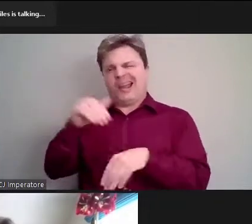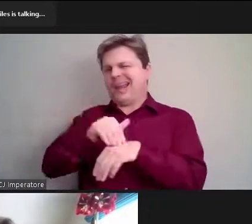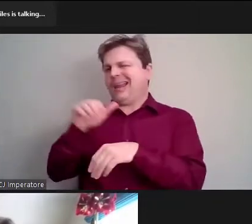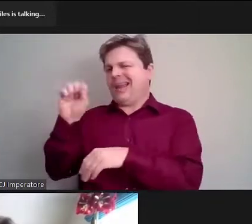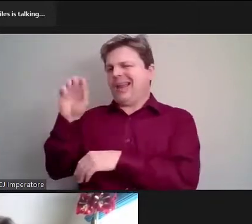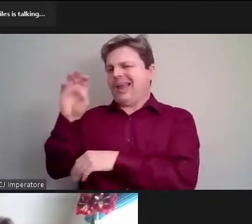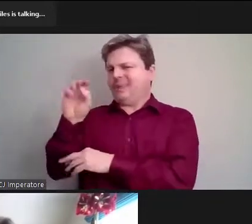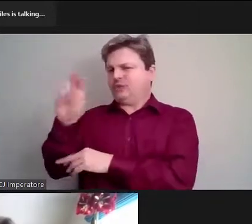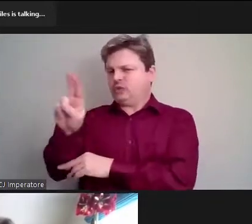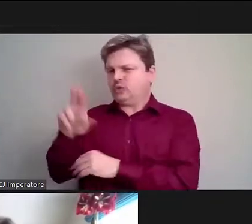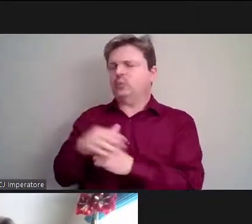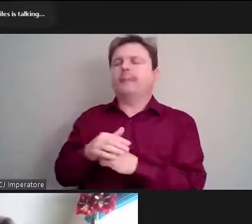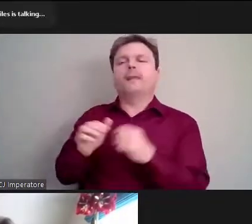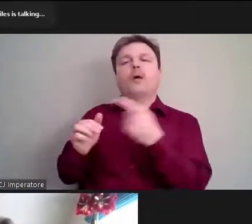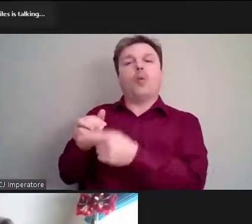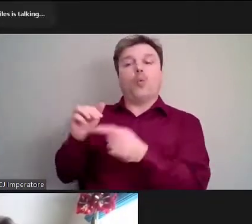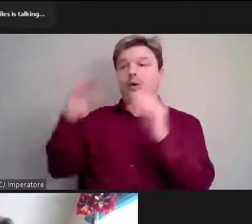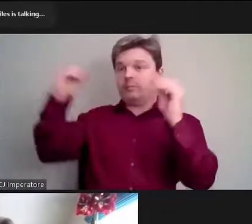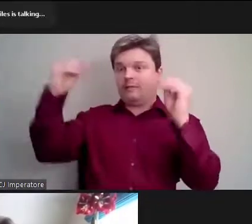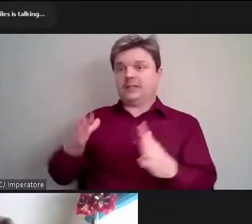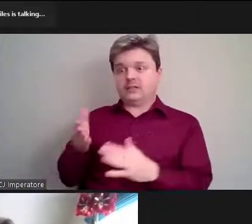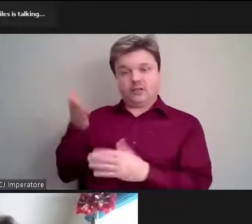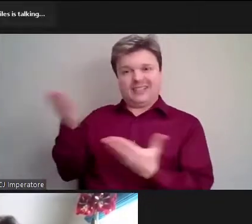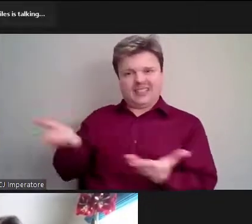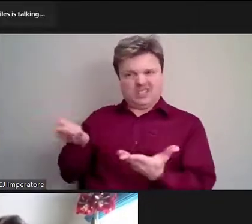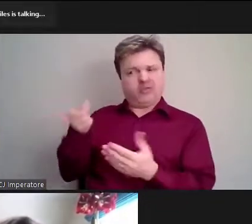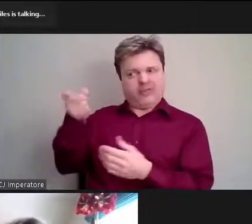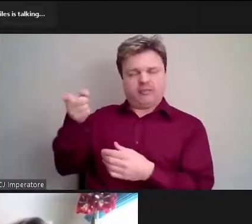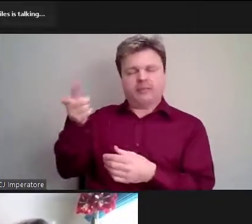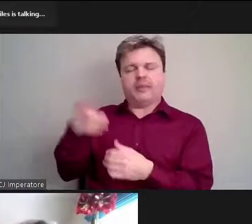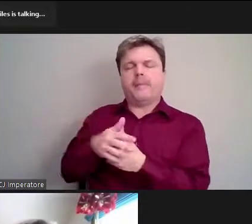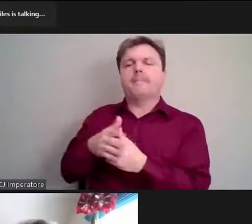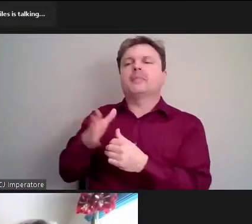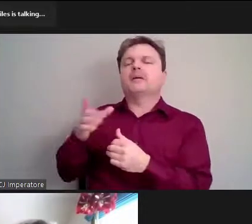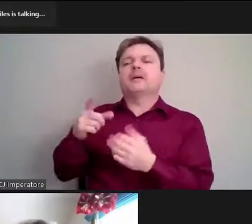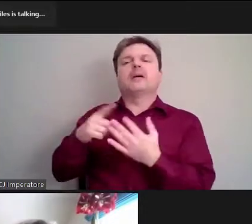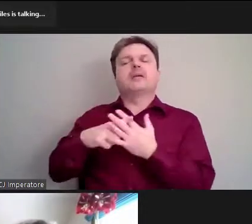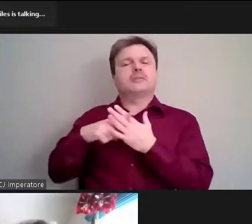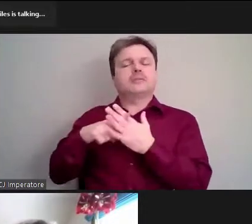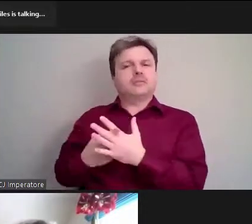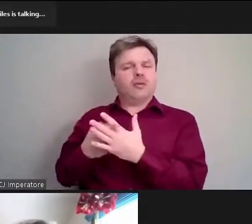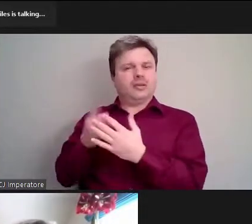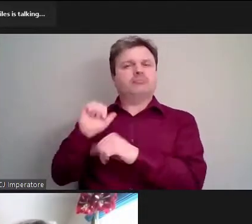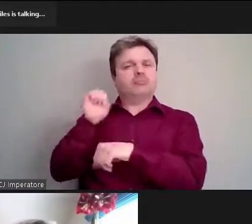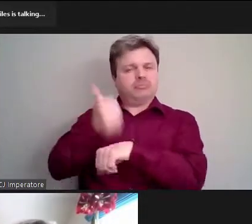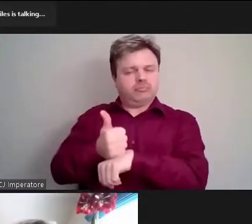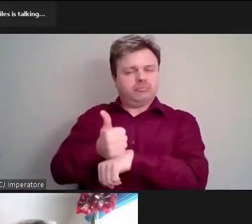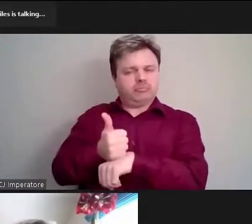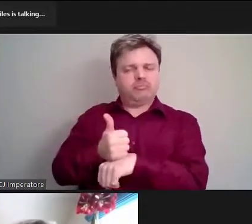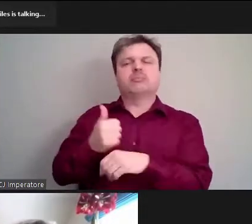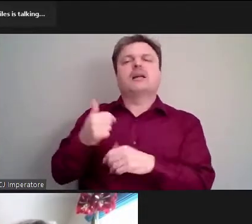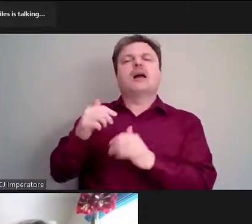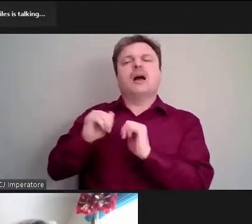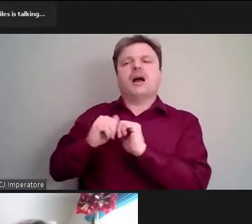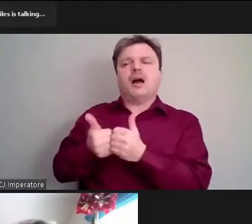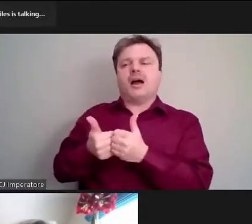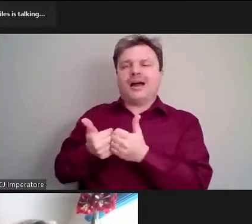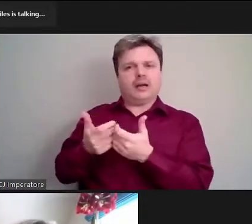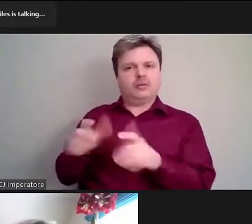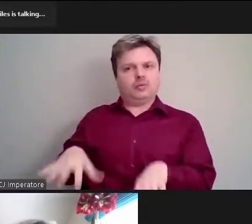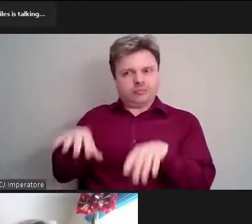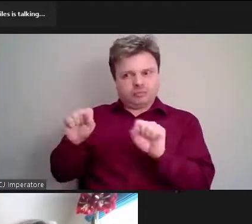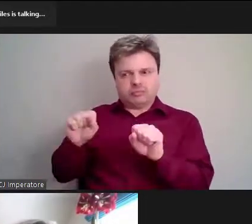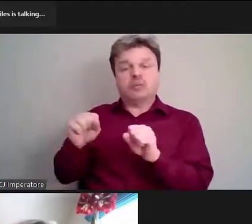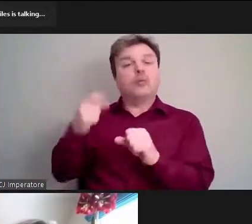of the professors has started creating and implementing a how to do accessible Excel